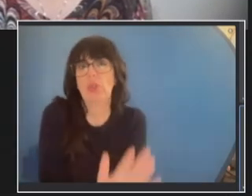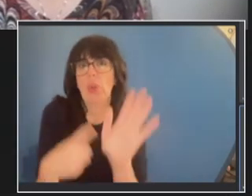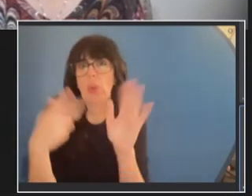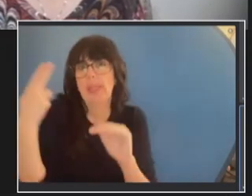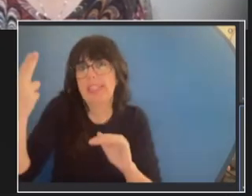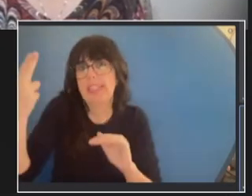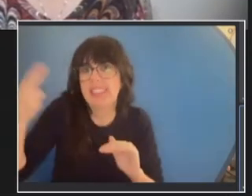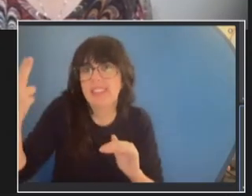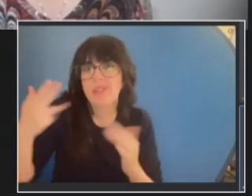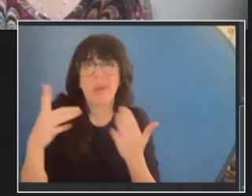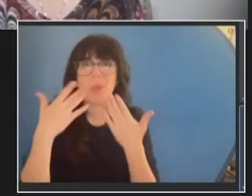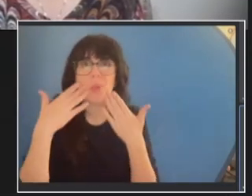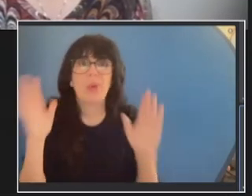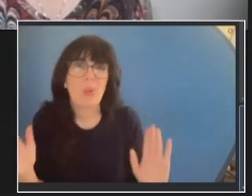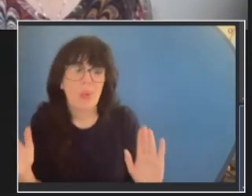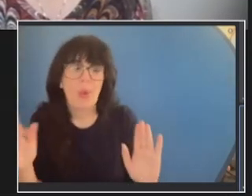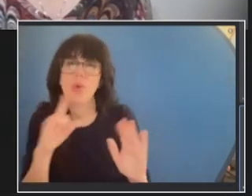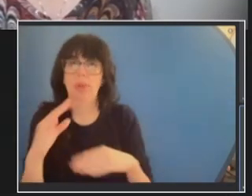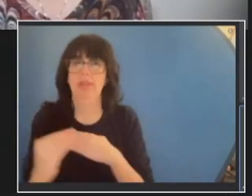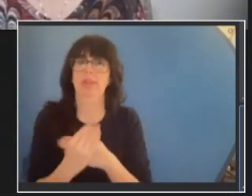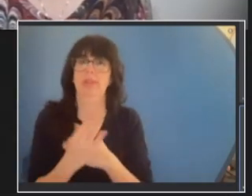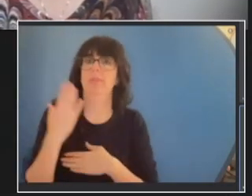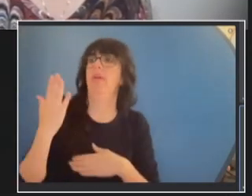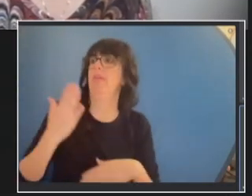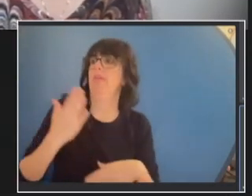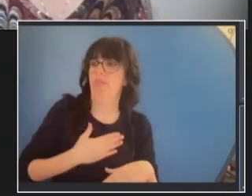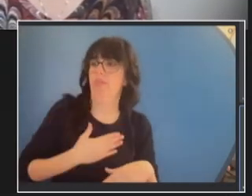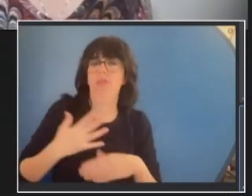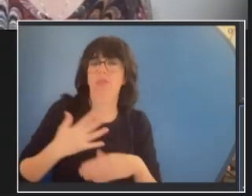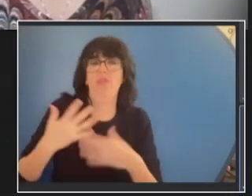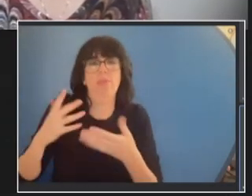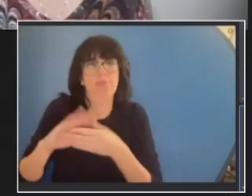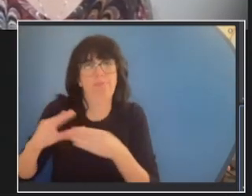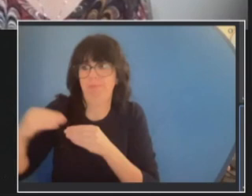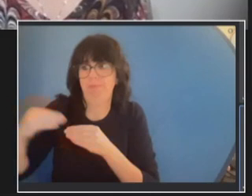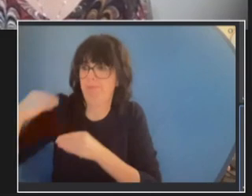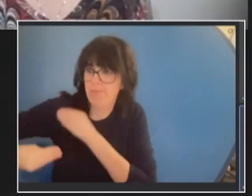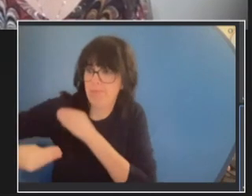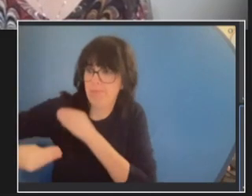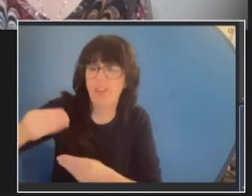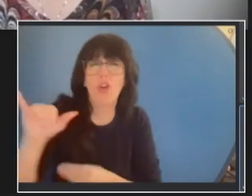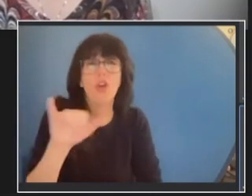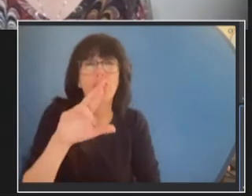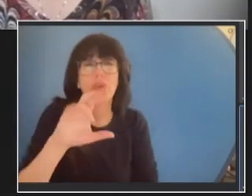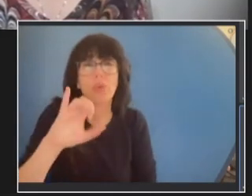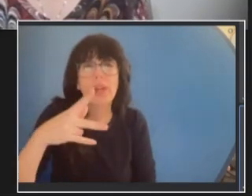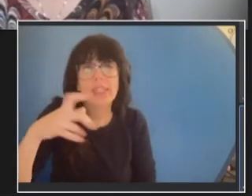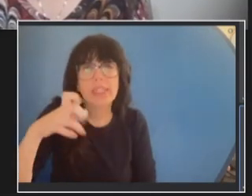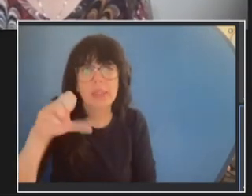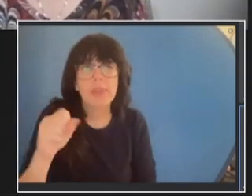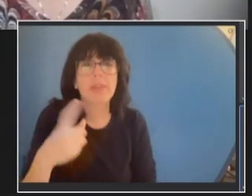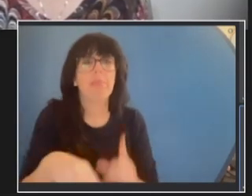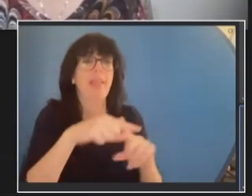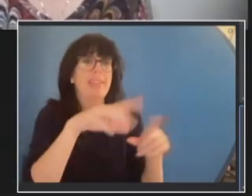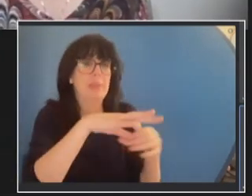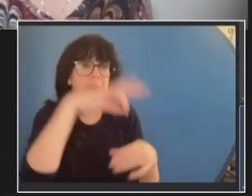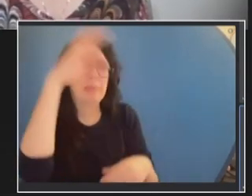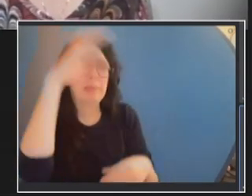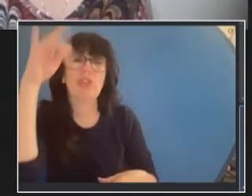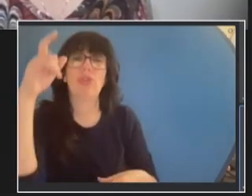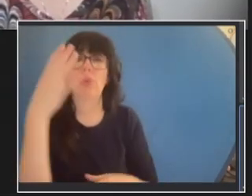oral traditions. I mentioned recipes and proverbs, but also I'm influenced by spirituals and the blues, protest